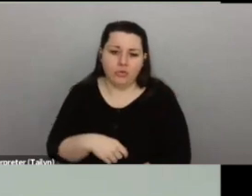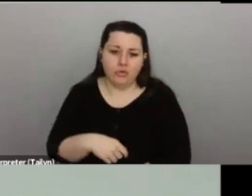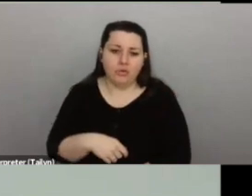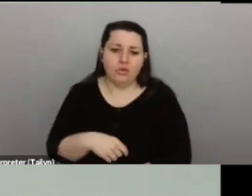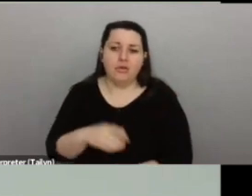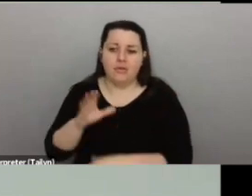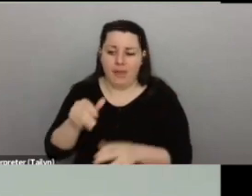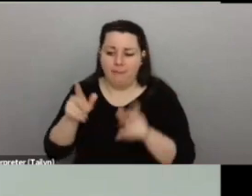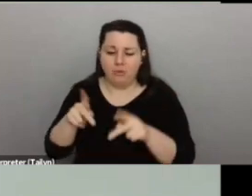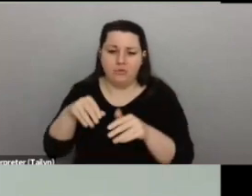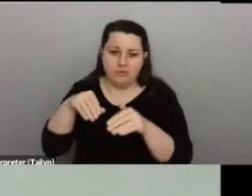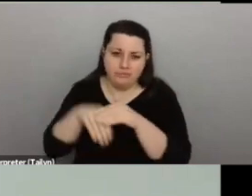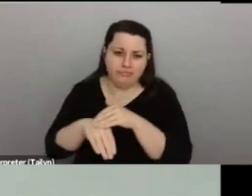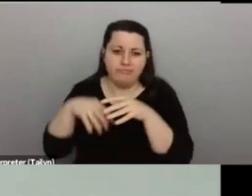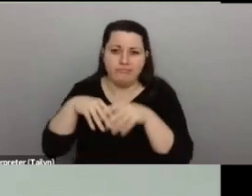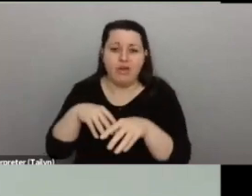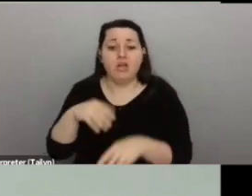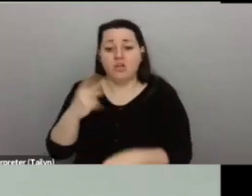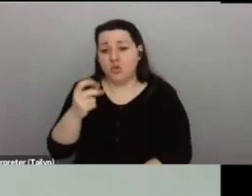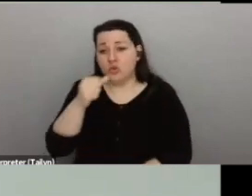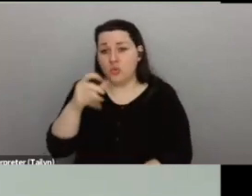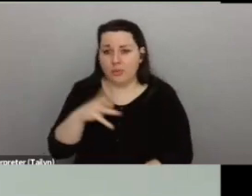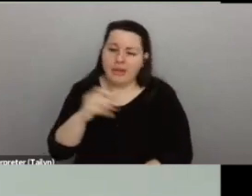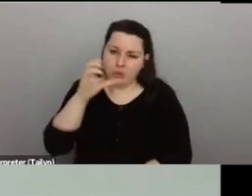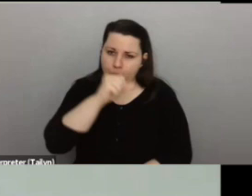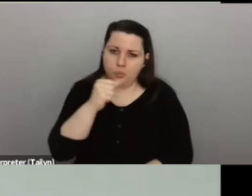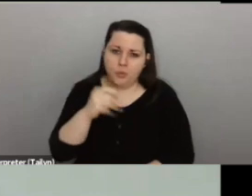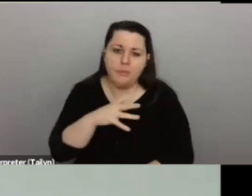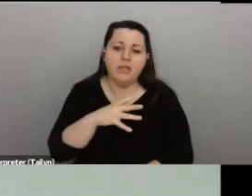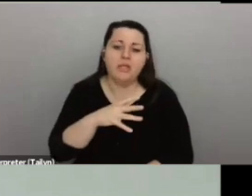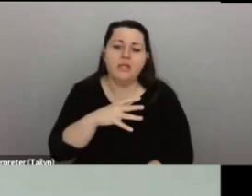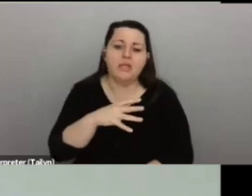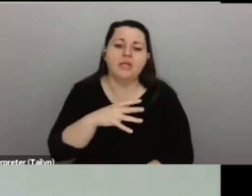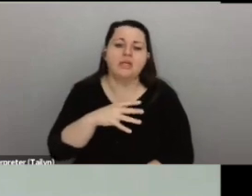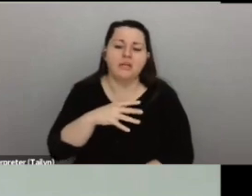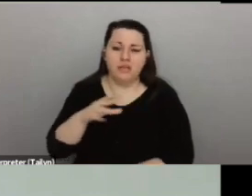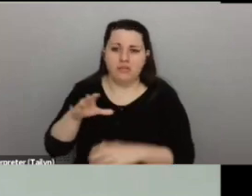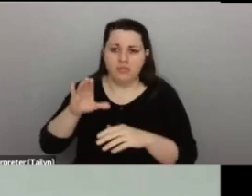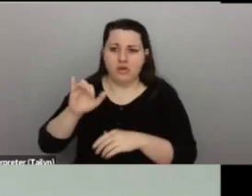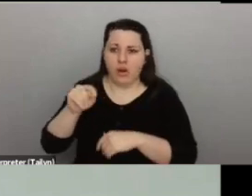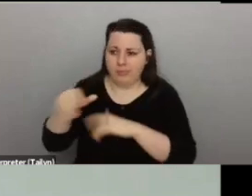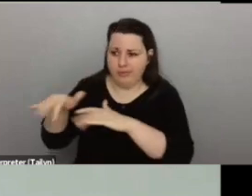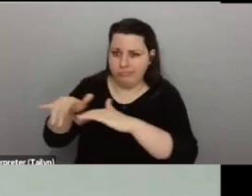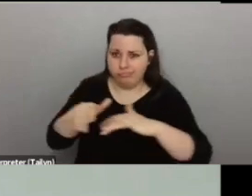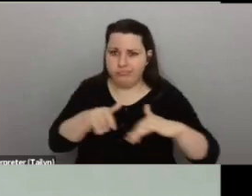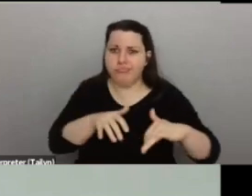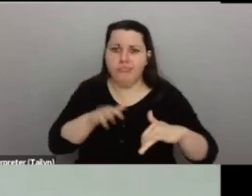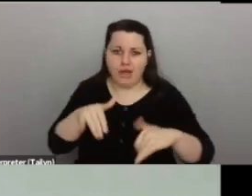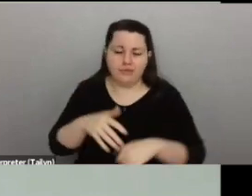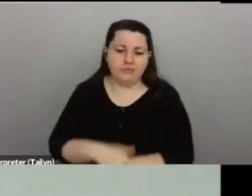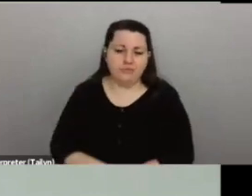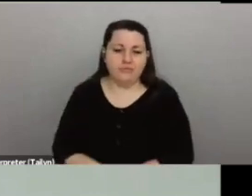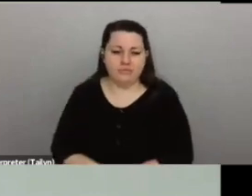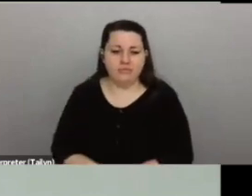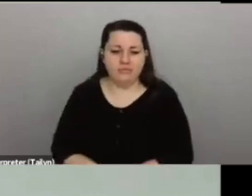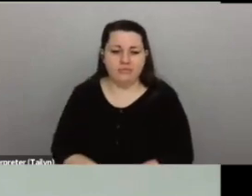marches in. And these two women, I presume are women, unrolling the carpet in front of all this rigmarole.